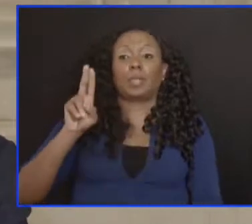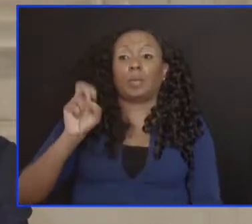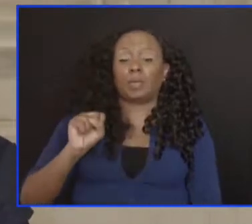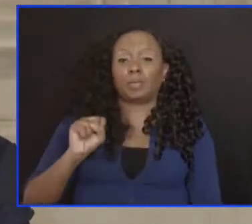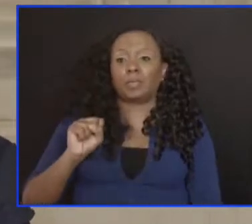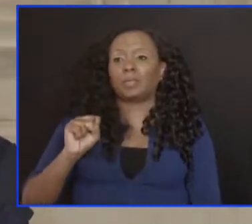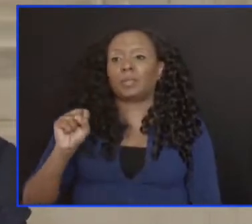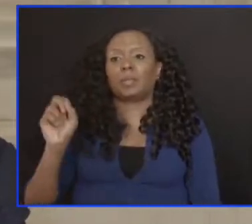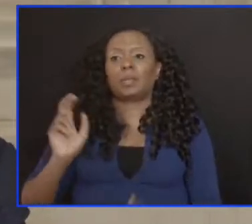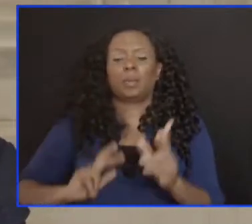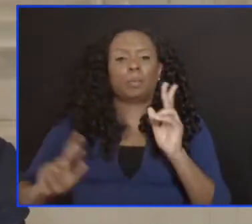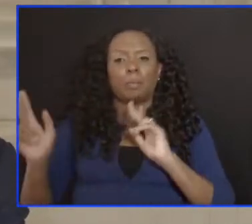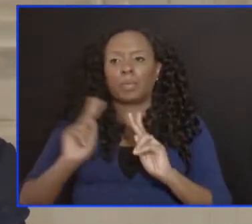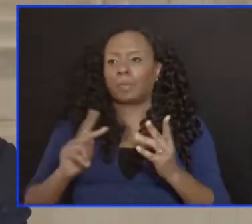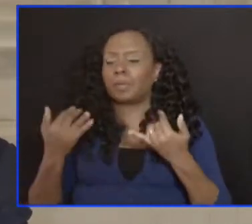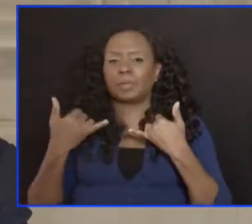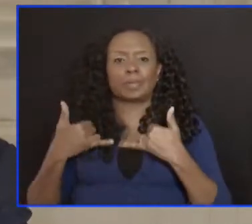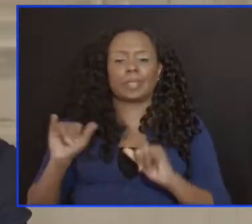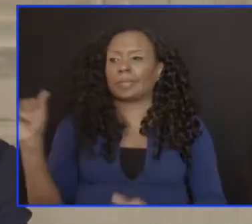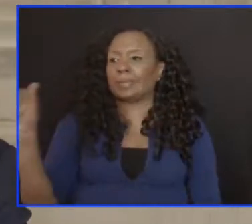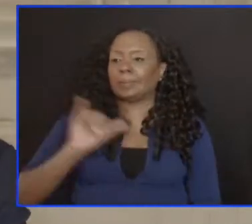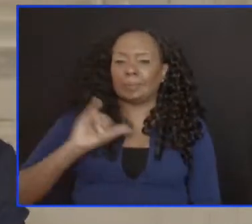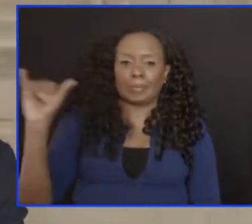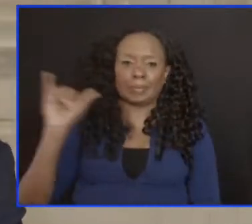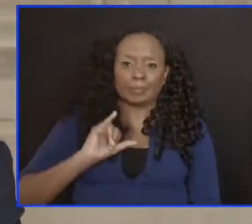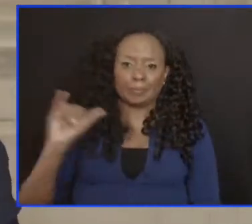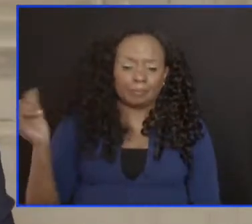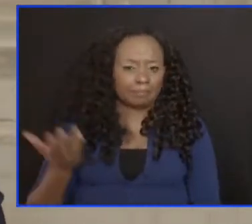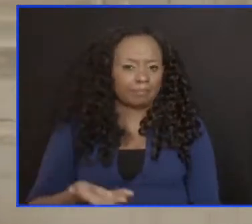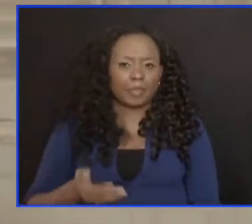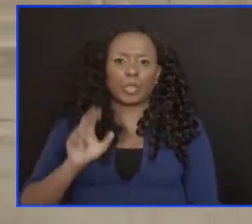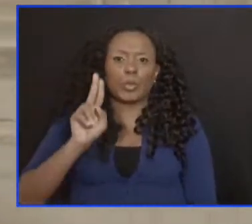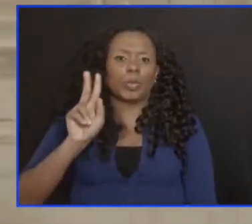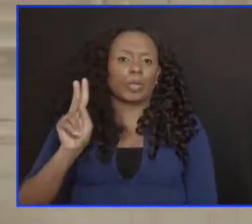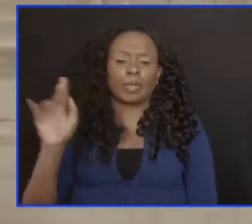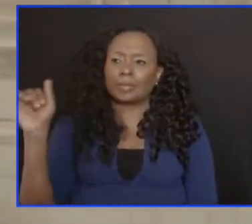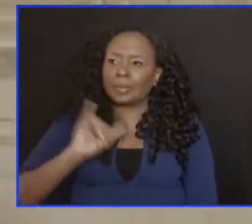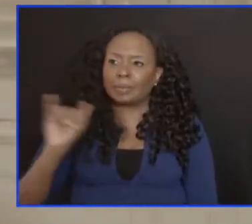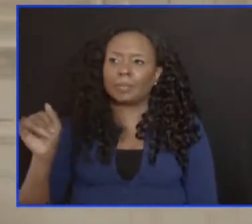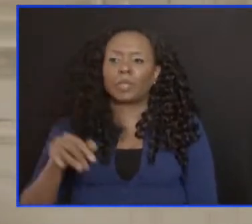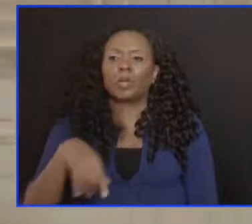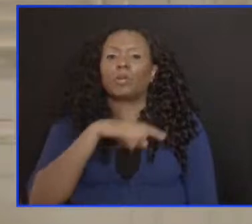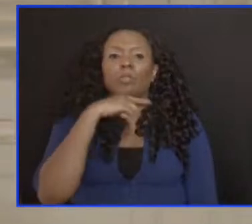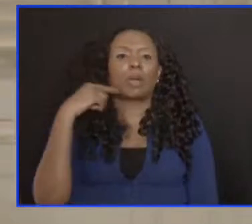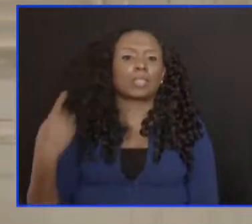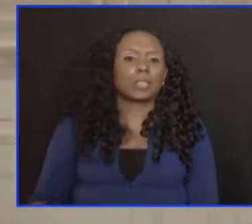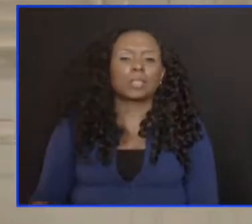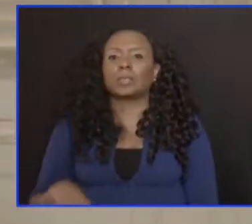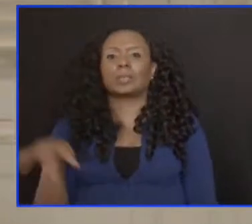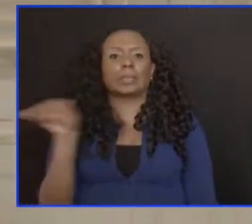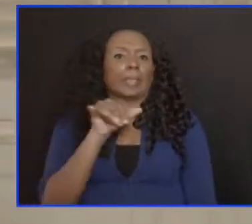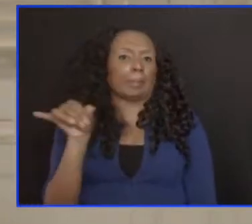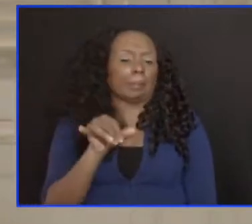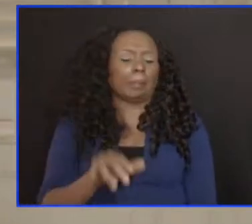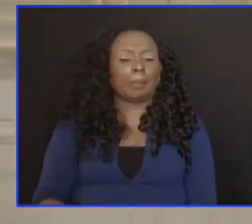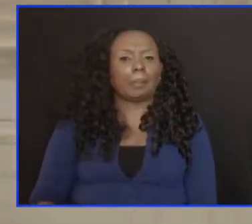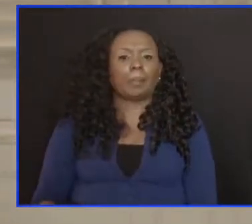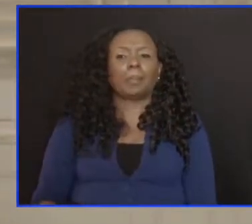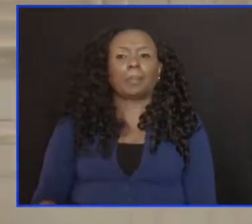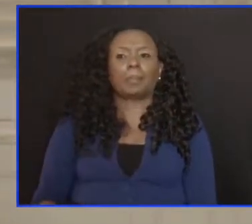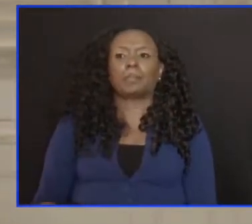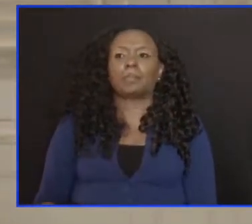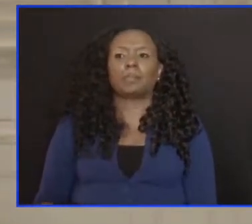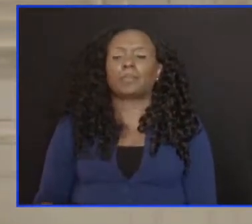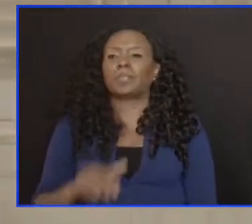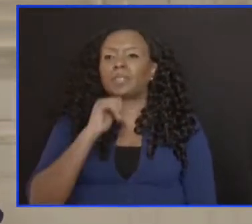intubated, people were still being placed on oxygen. If you look at UK, you see the same thing. If you look at Russia, you probably see the same thing. So there's really